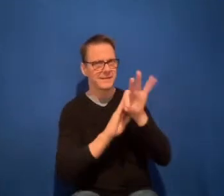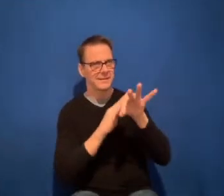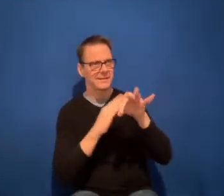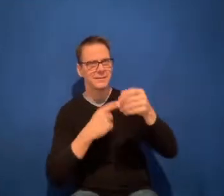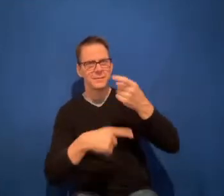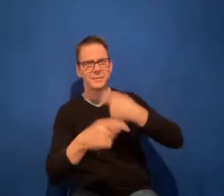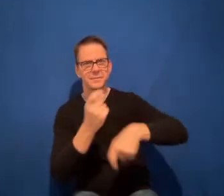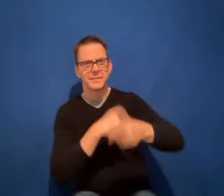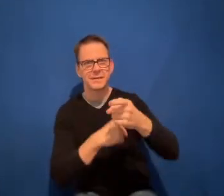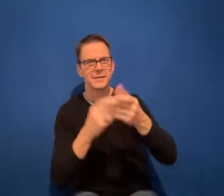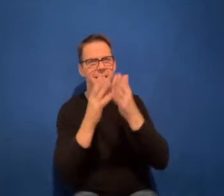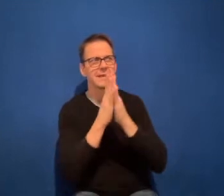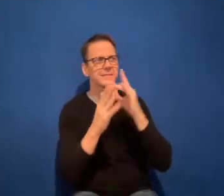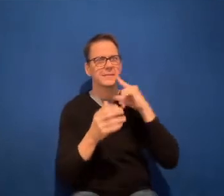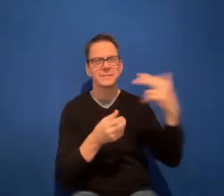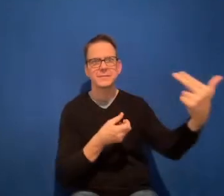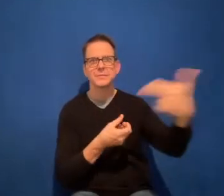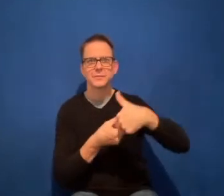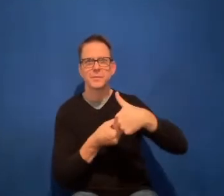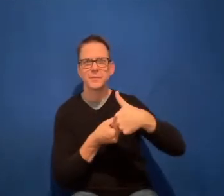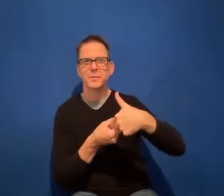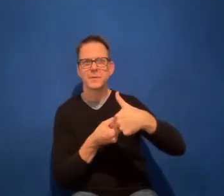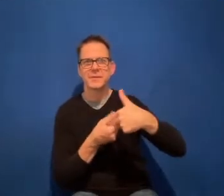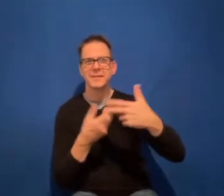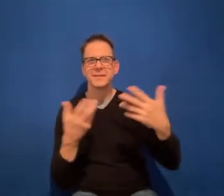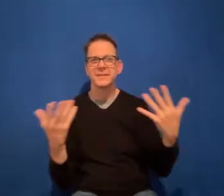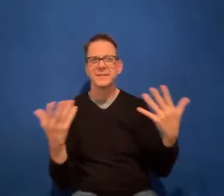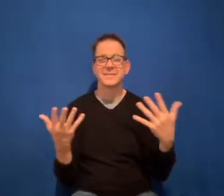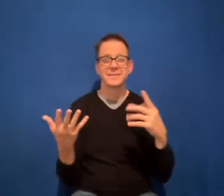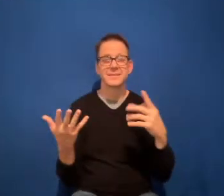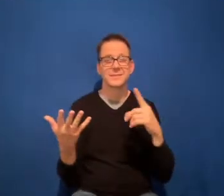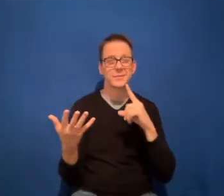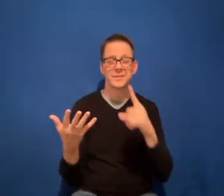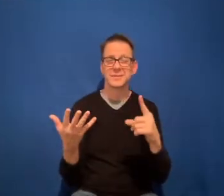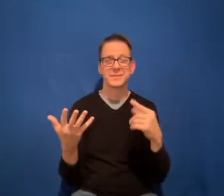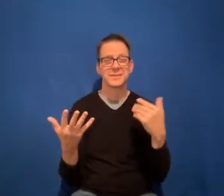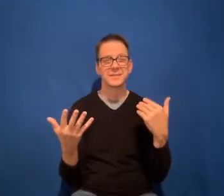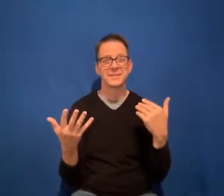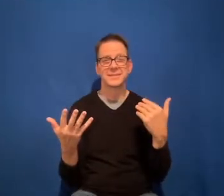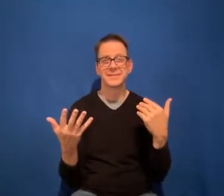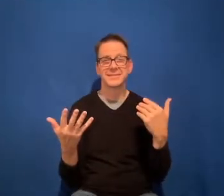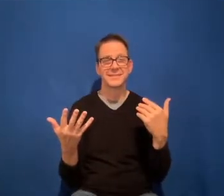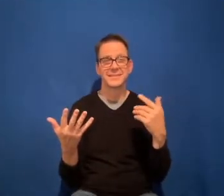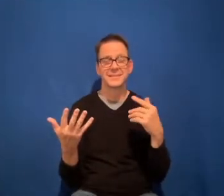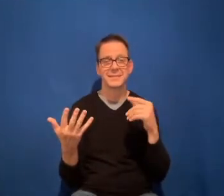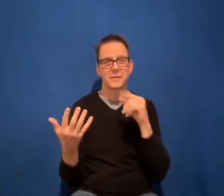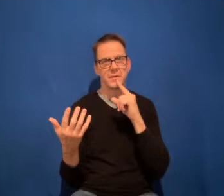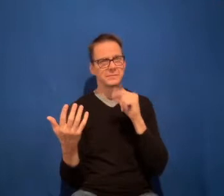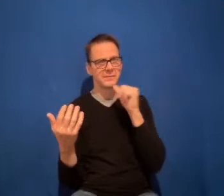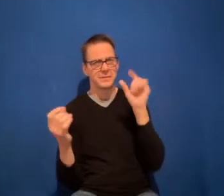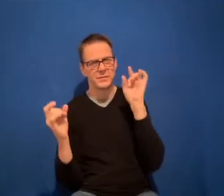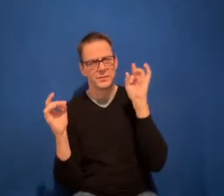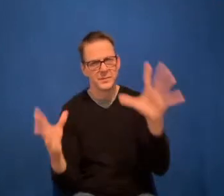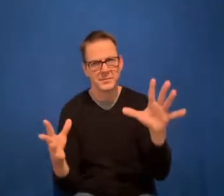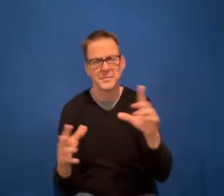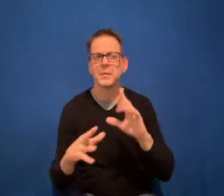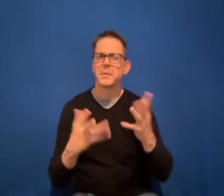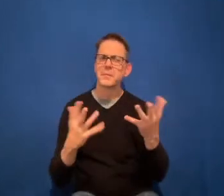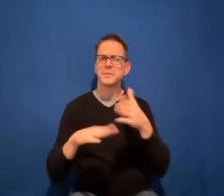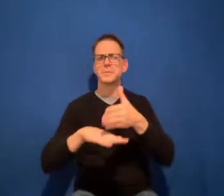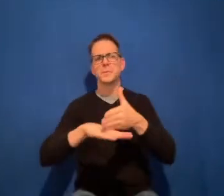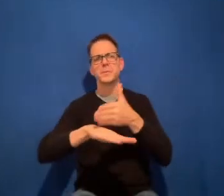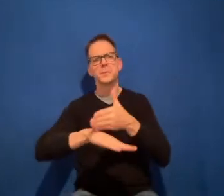folks join us, but we weren't terribly bad off. There were room for improvement, but there had been a